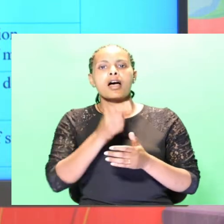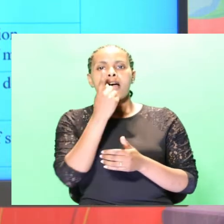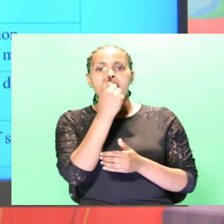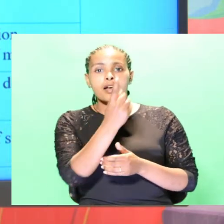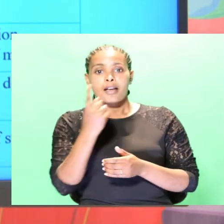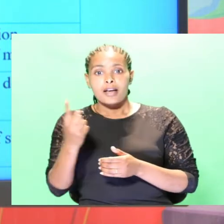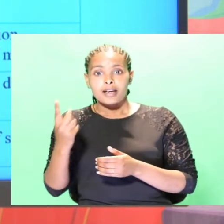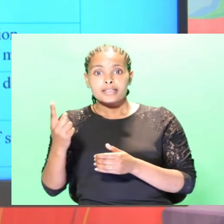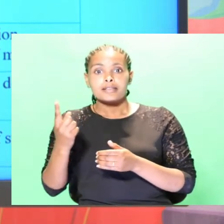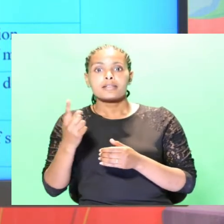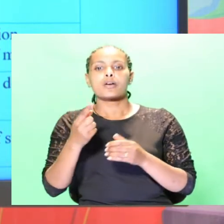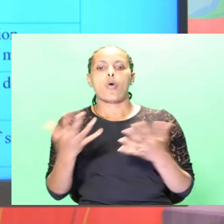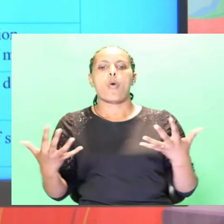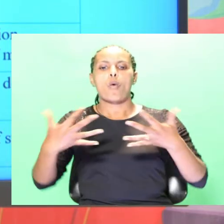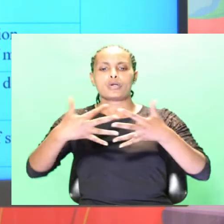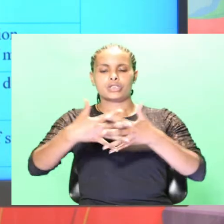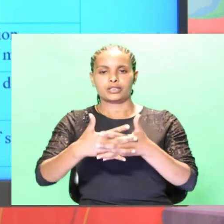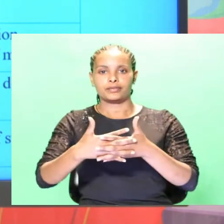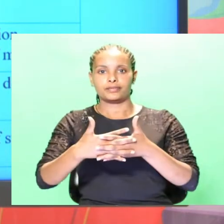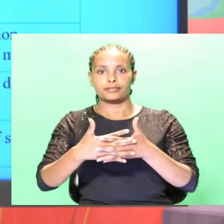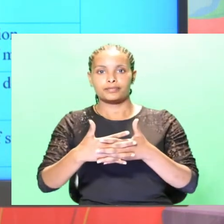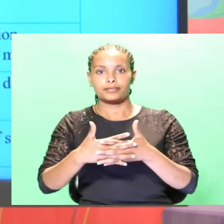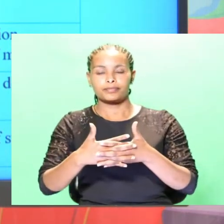Each retains its composition.